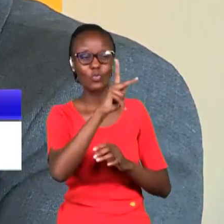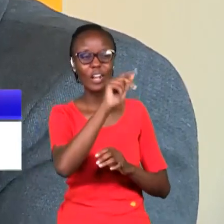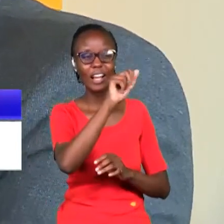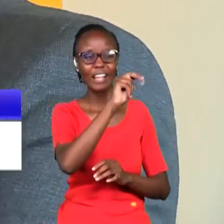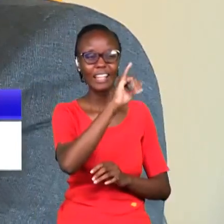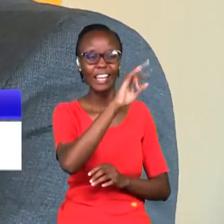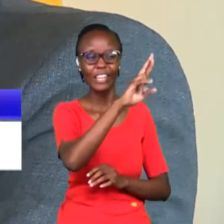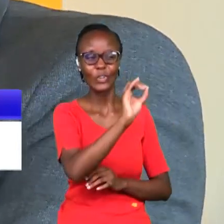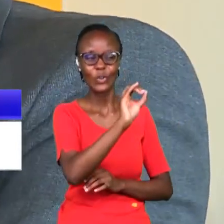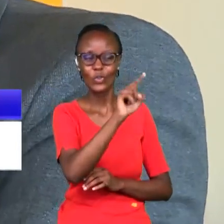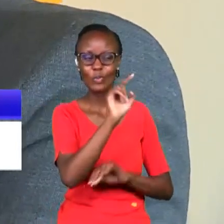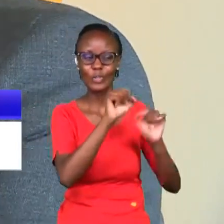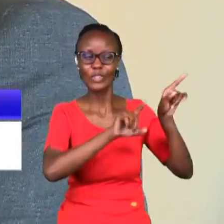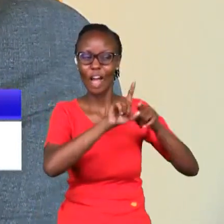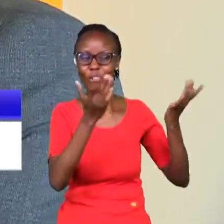Hey!